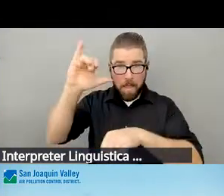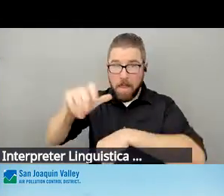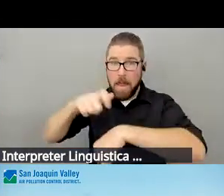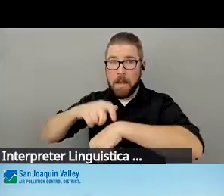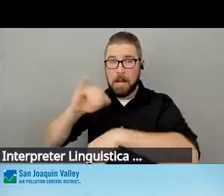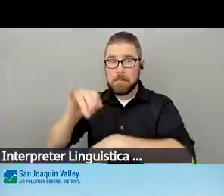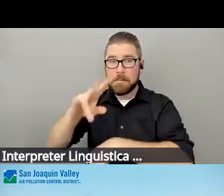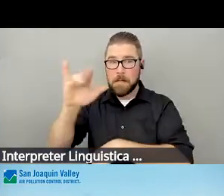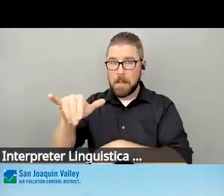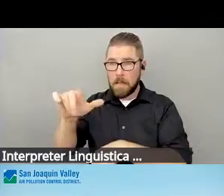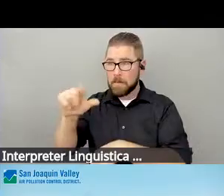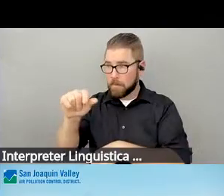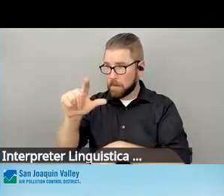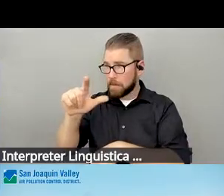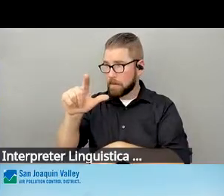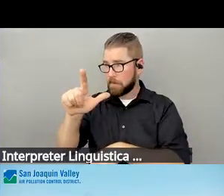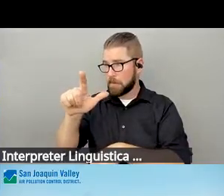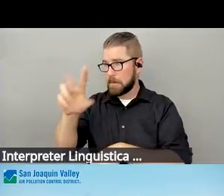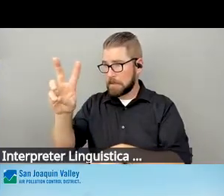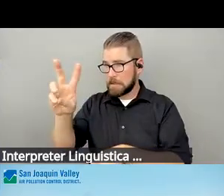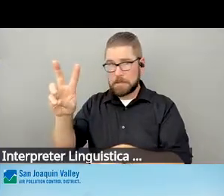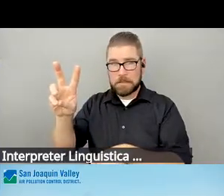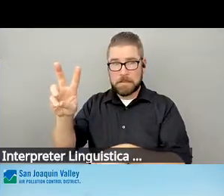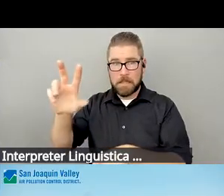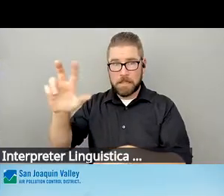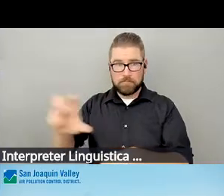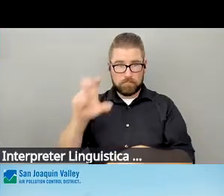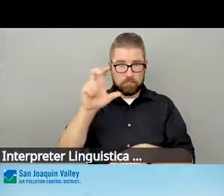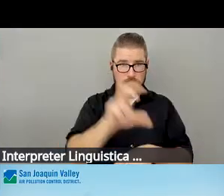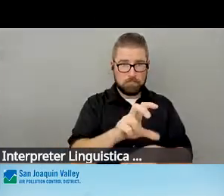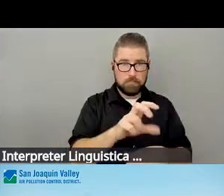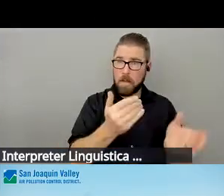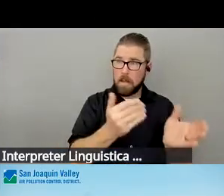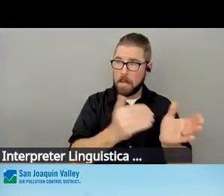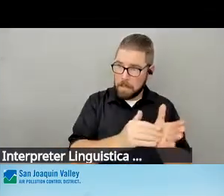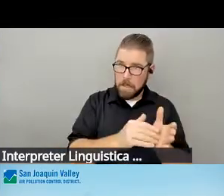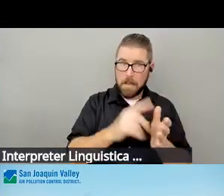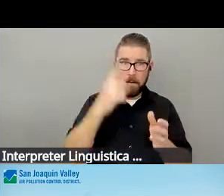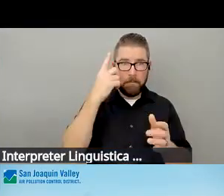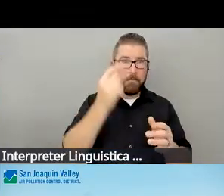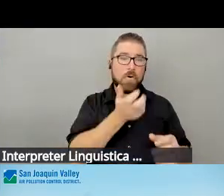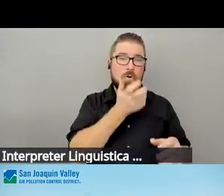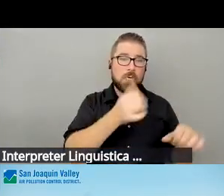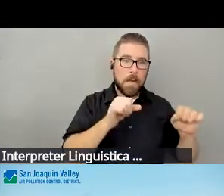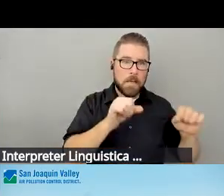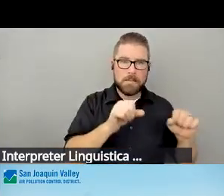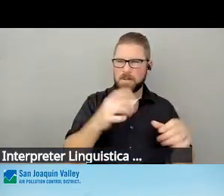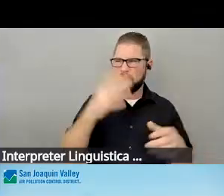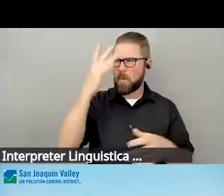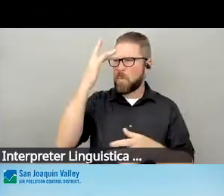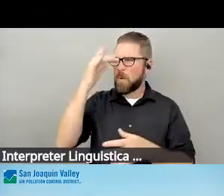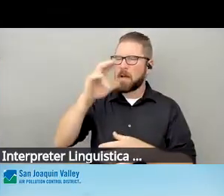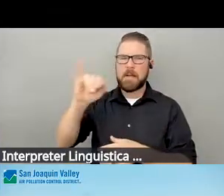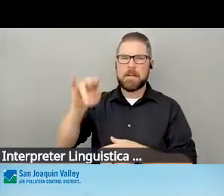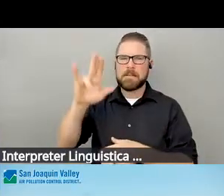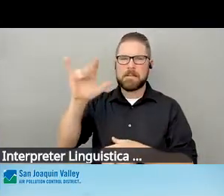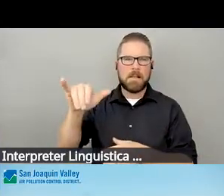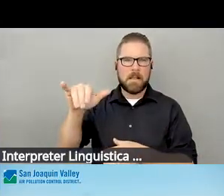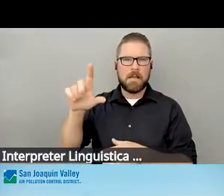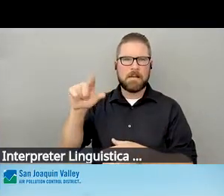lawnmower events? What ends in July of 2026?